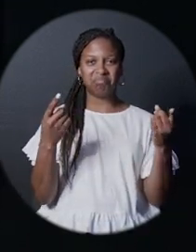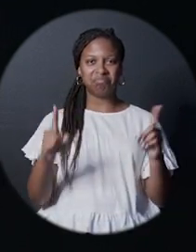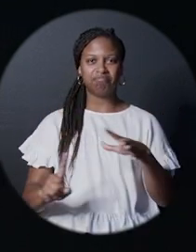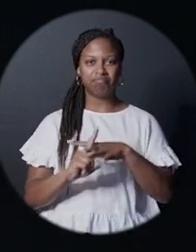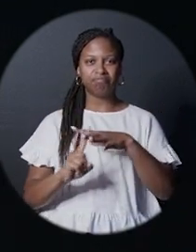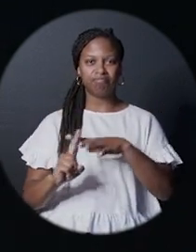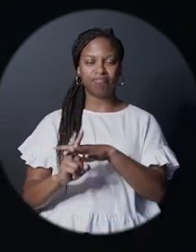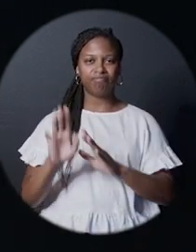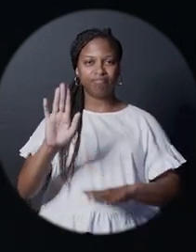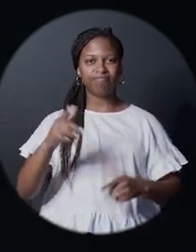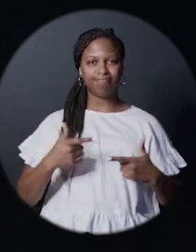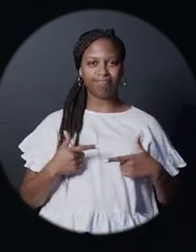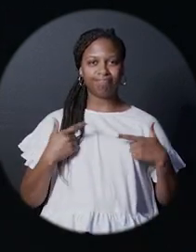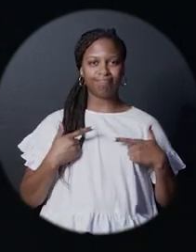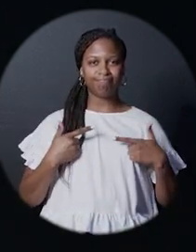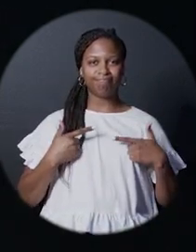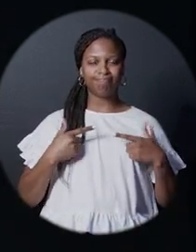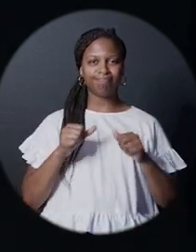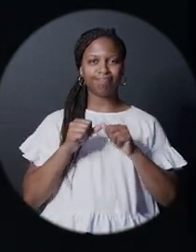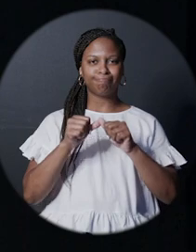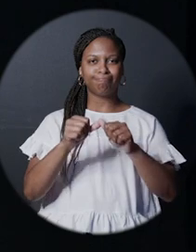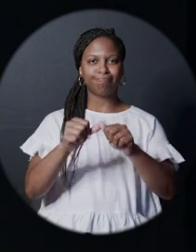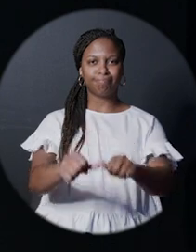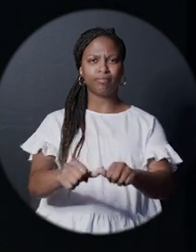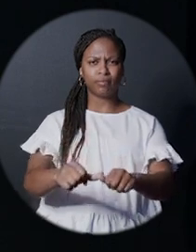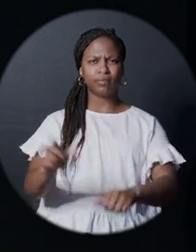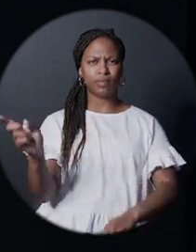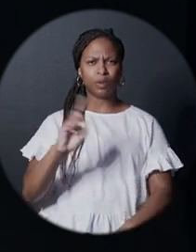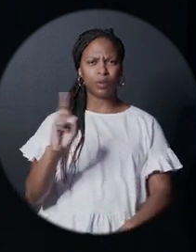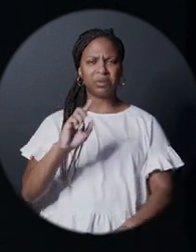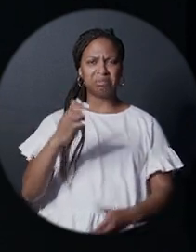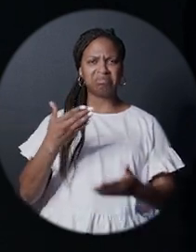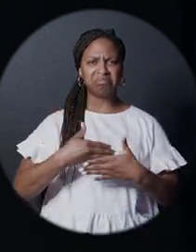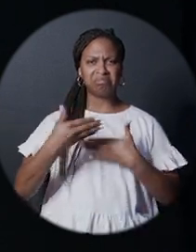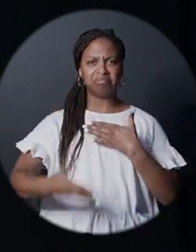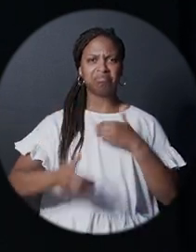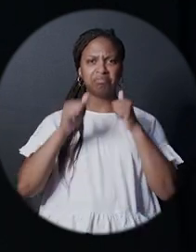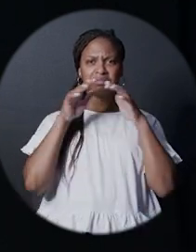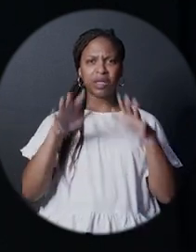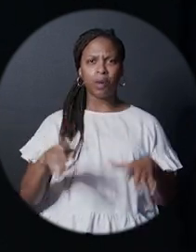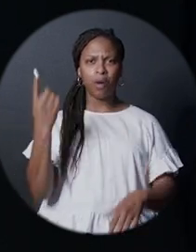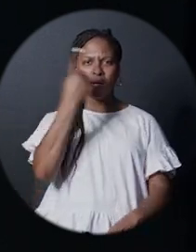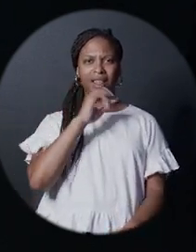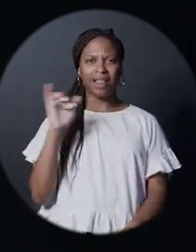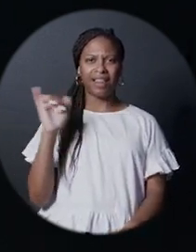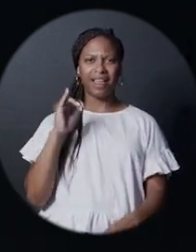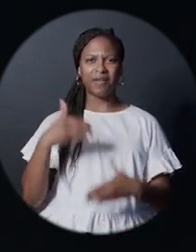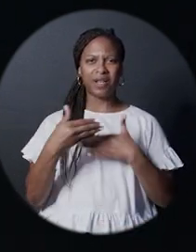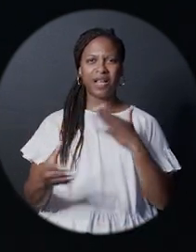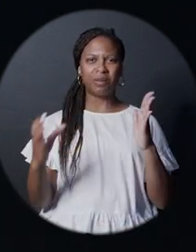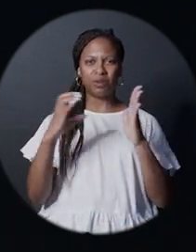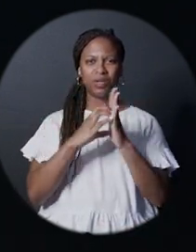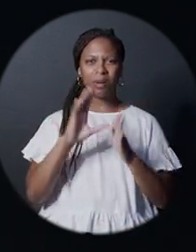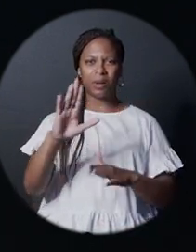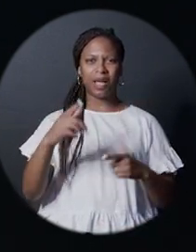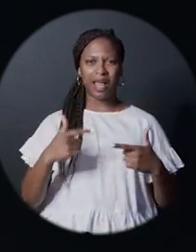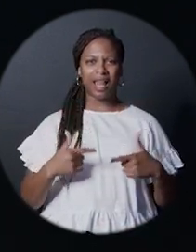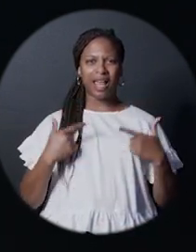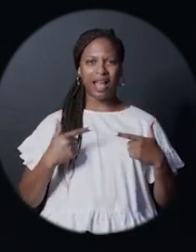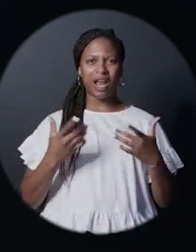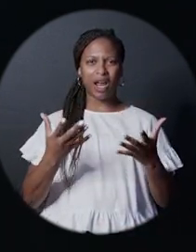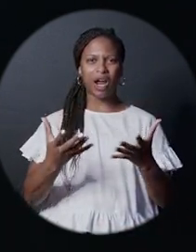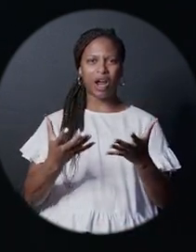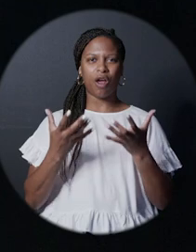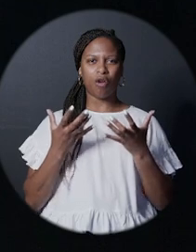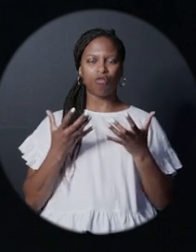during this pandemic and many other things in people's lives, you've been kind of stagnant, wondering where your next blessing will come from, wondering what it looks like for